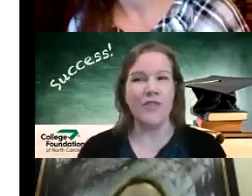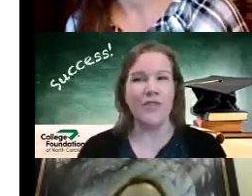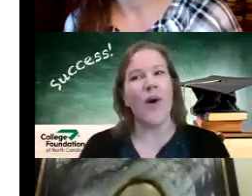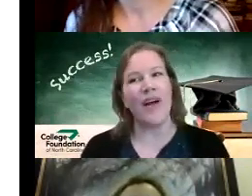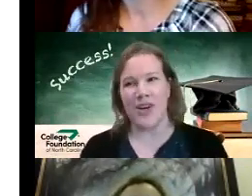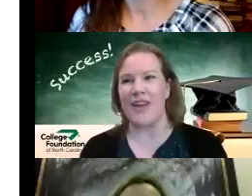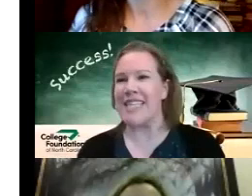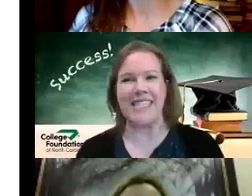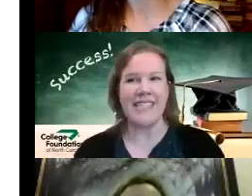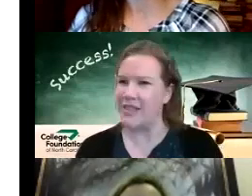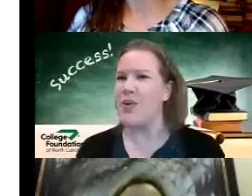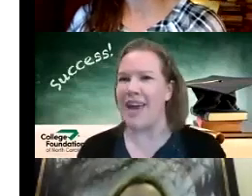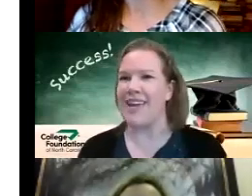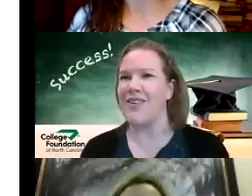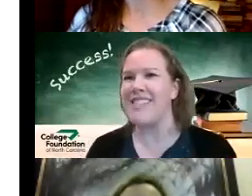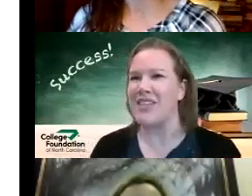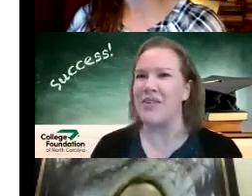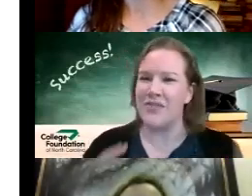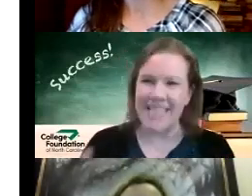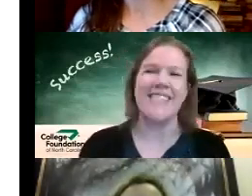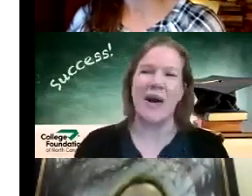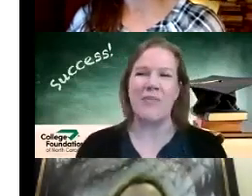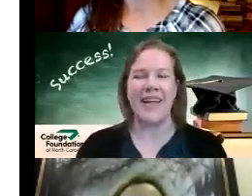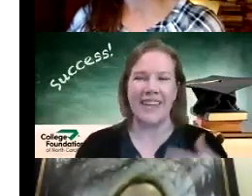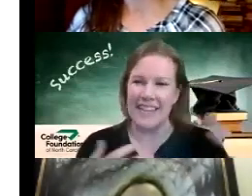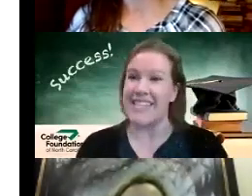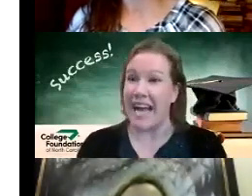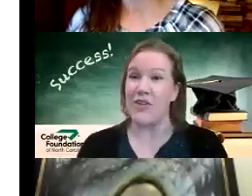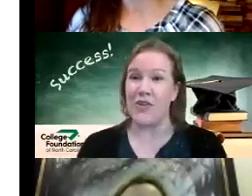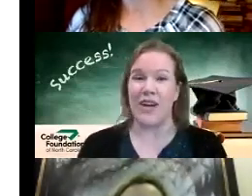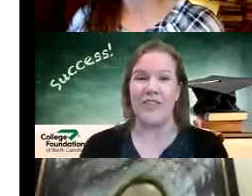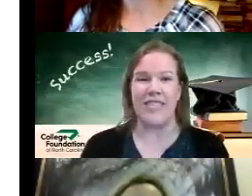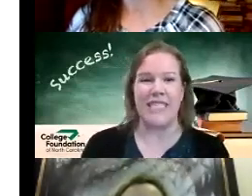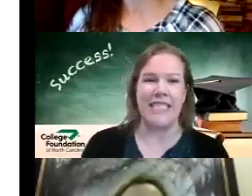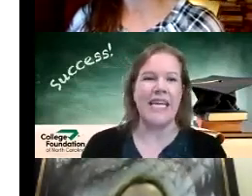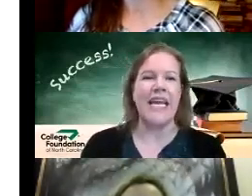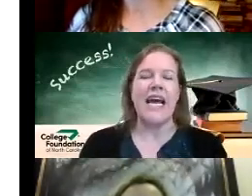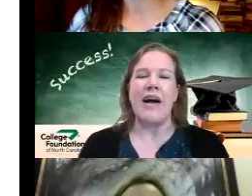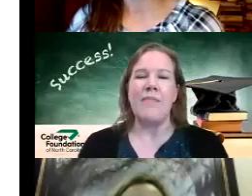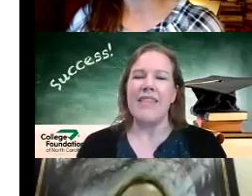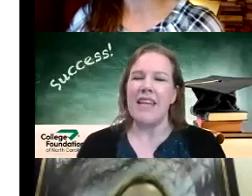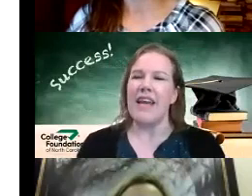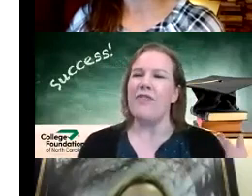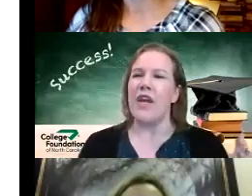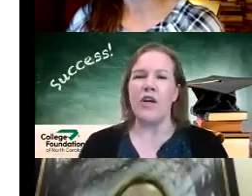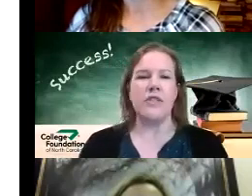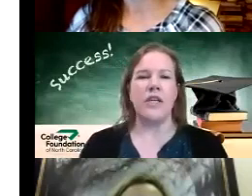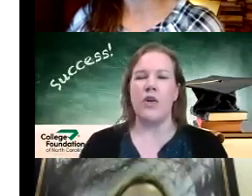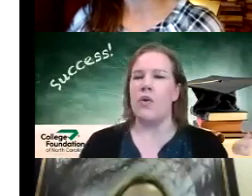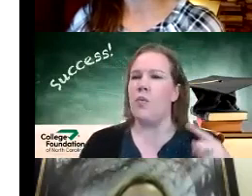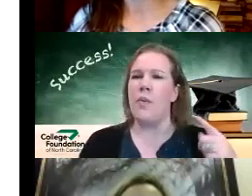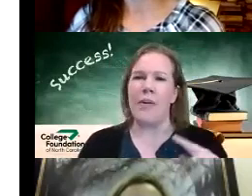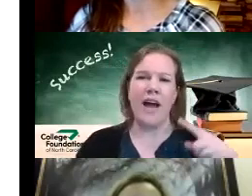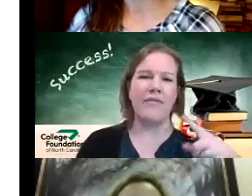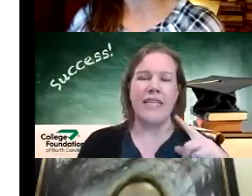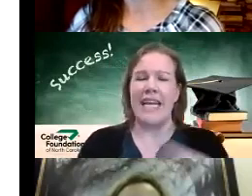hand. If you don't have a driver's license, that's okay. You can still fill this out, but it does ask you for a driver's license. And then if there's, you know,